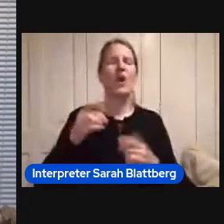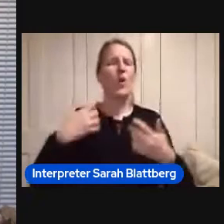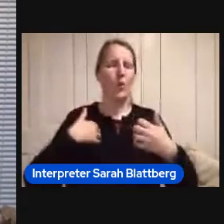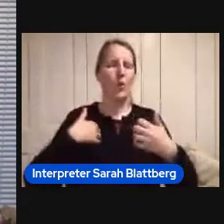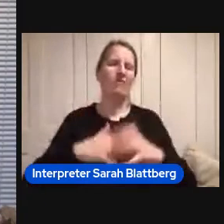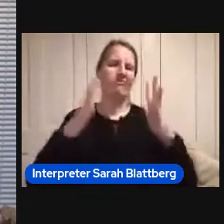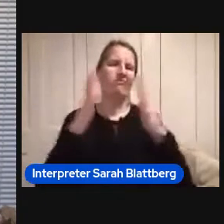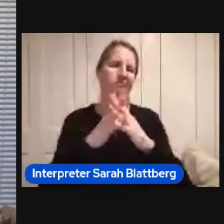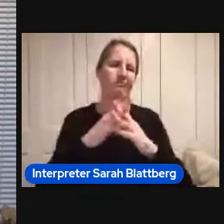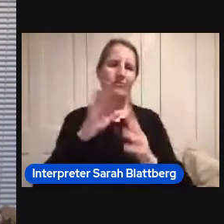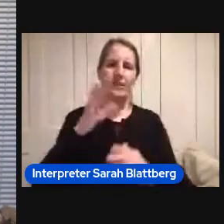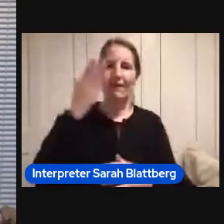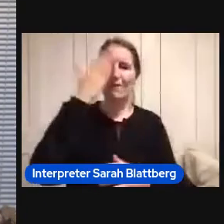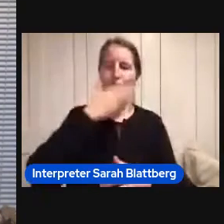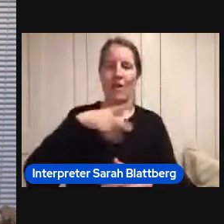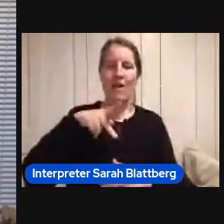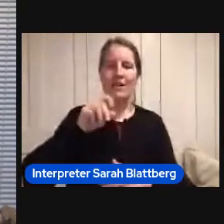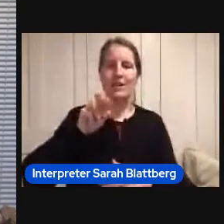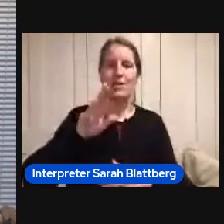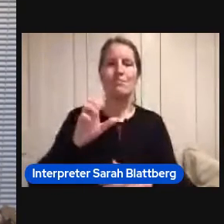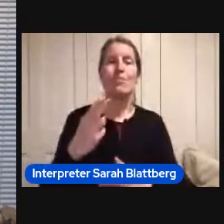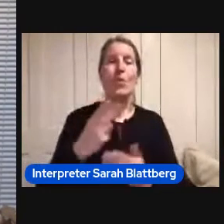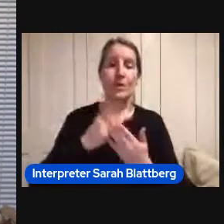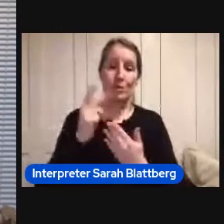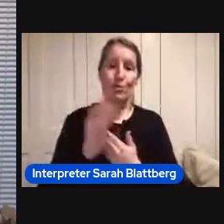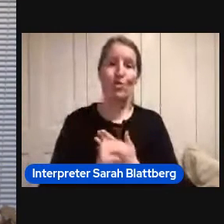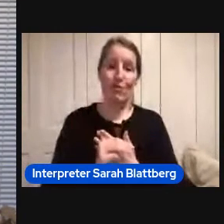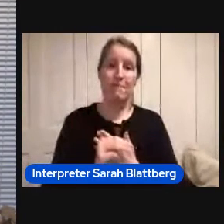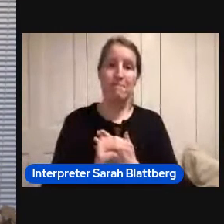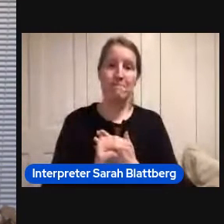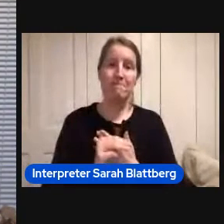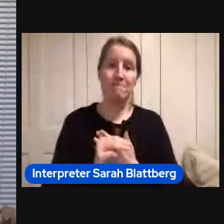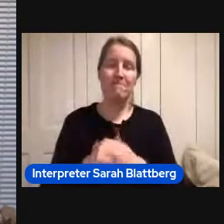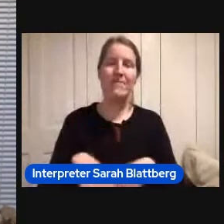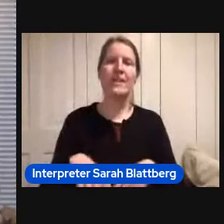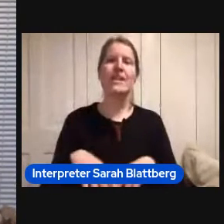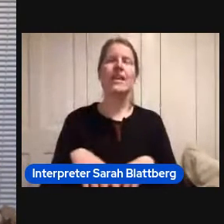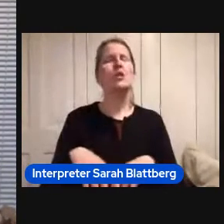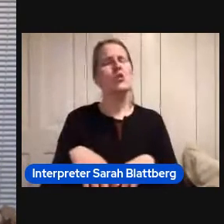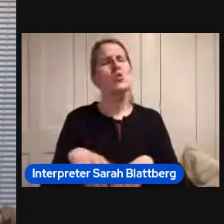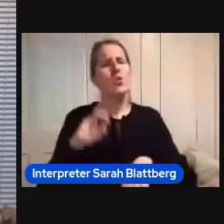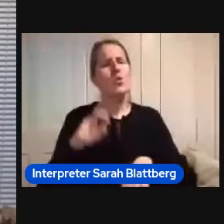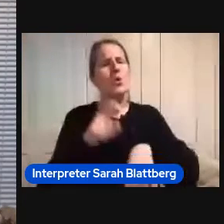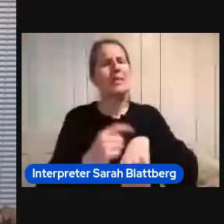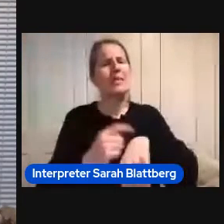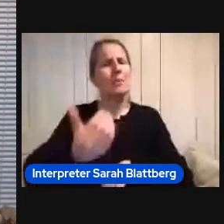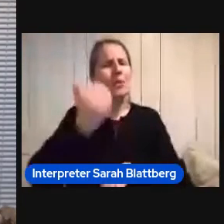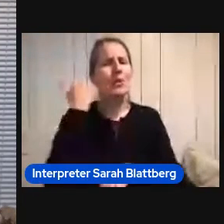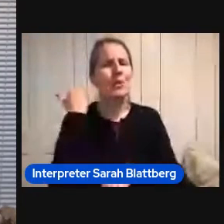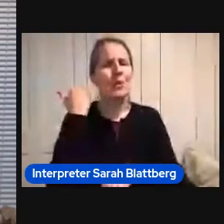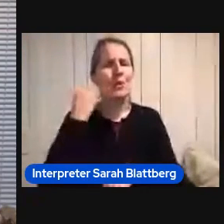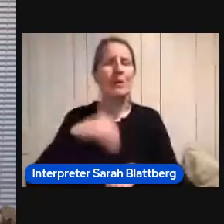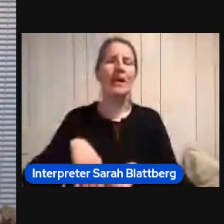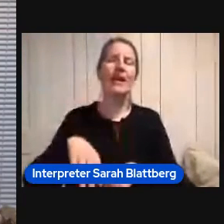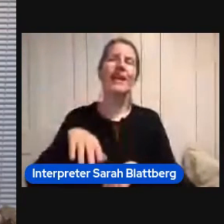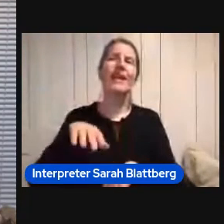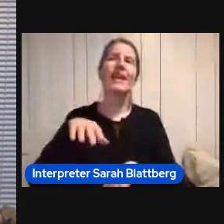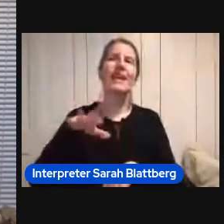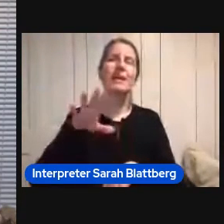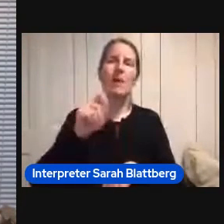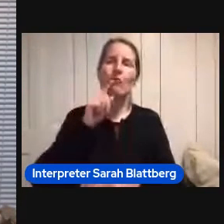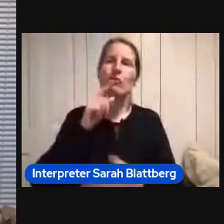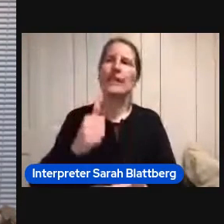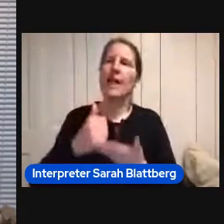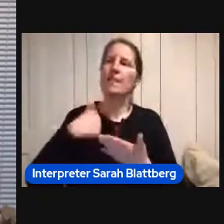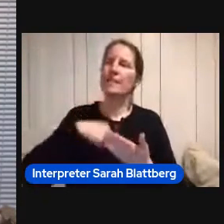It was a very engaging and time-consuming process, but it led us through a lot of thought and rethinking about our